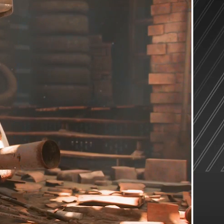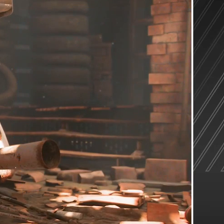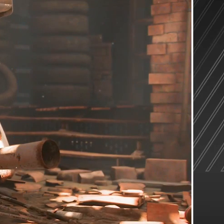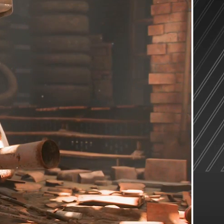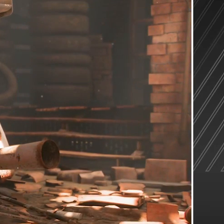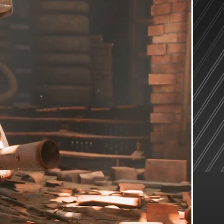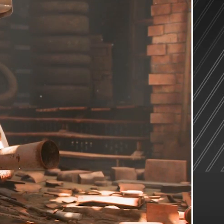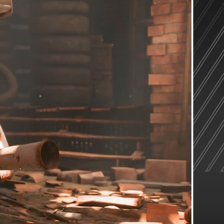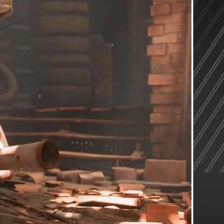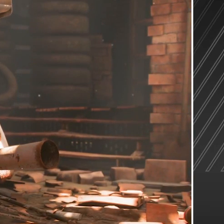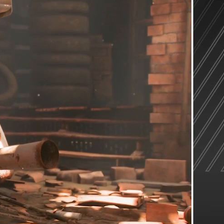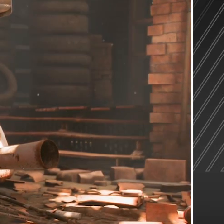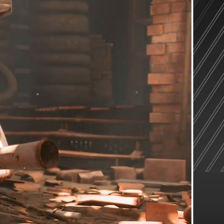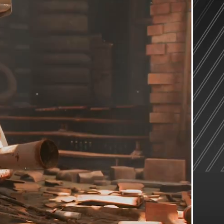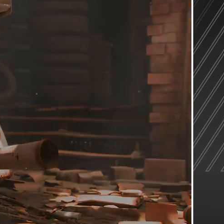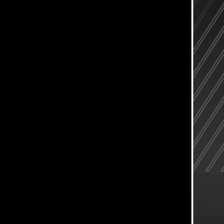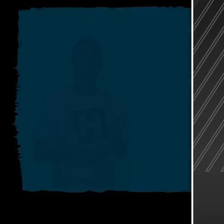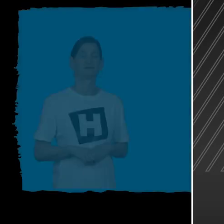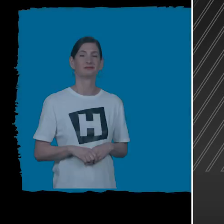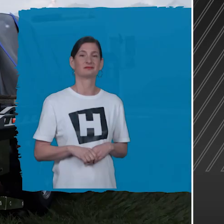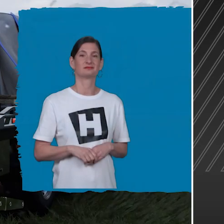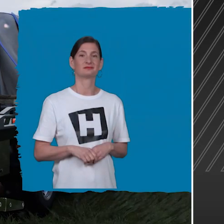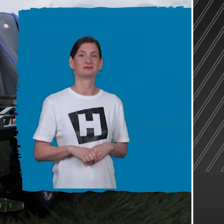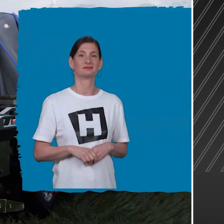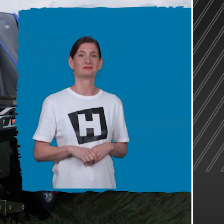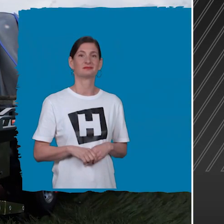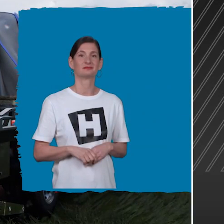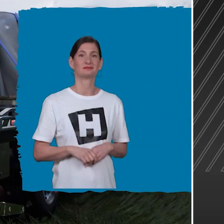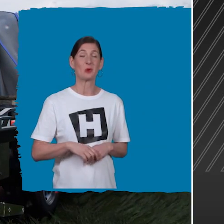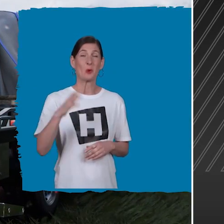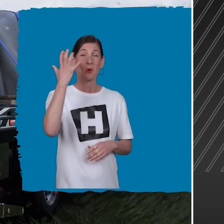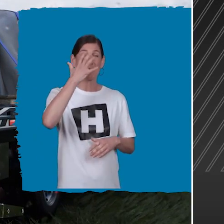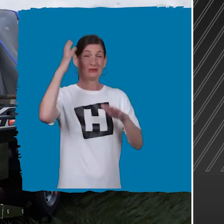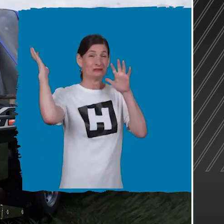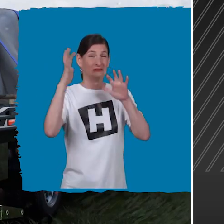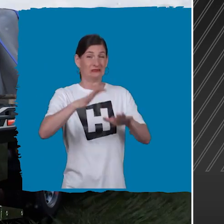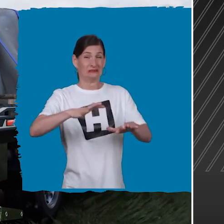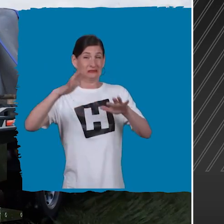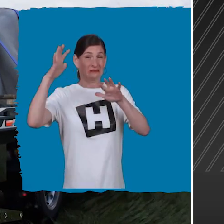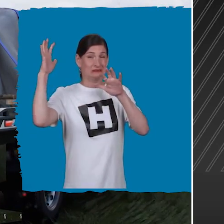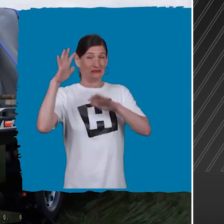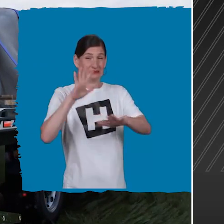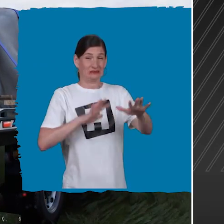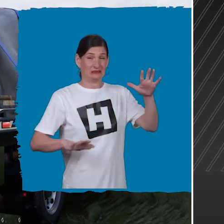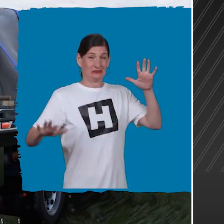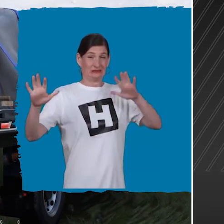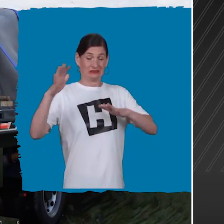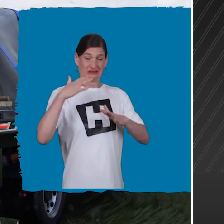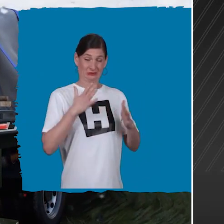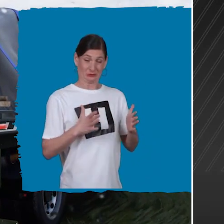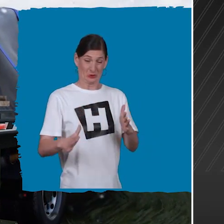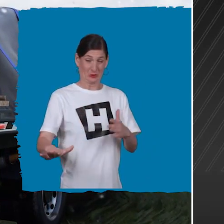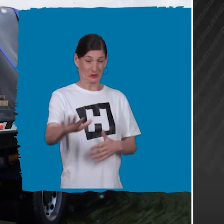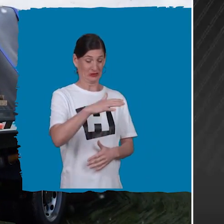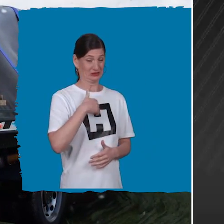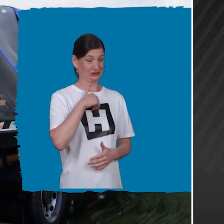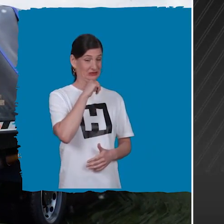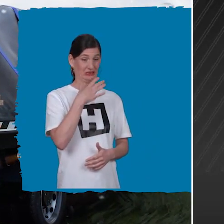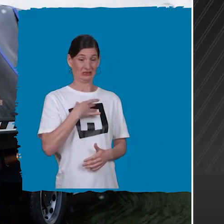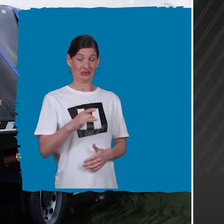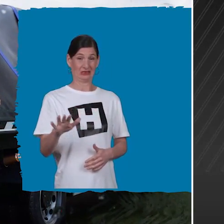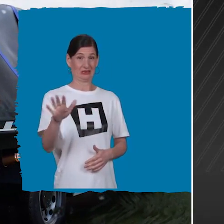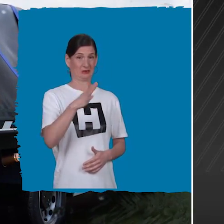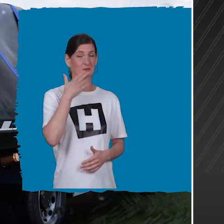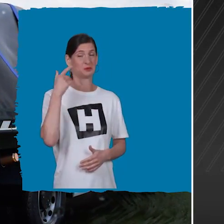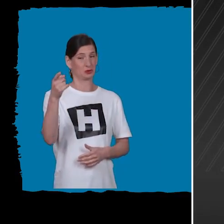amazing to be able to understand the characters and the story all around them. Right. I think subtitles have all the same challenges written